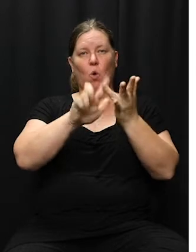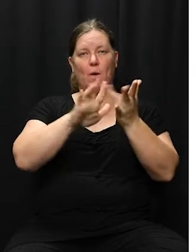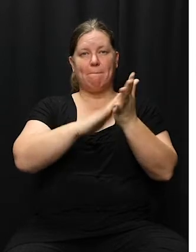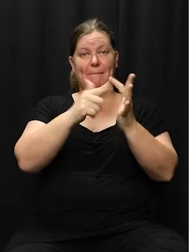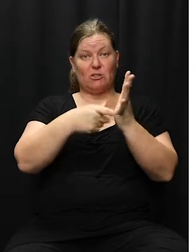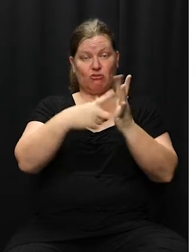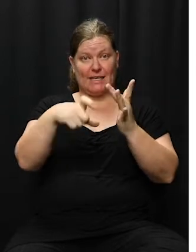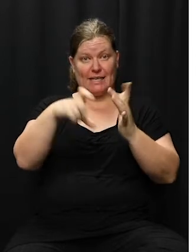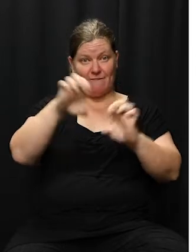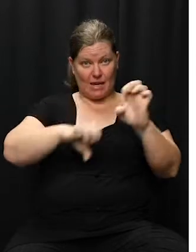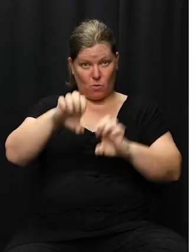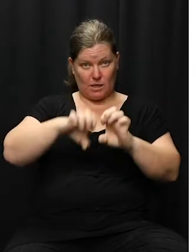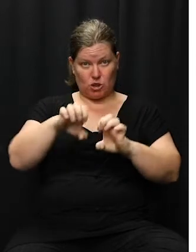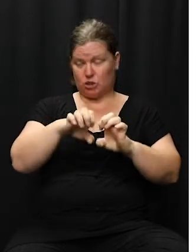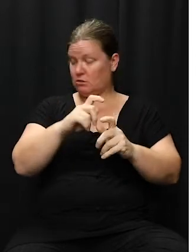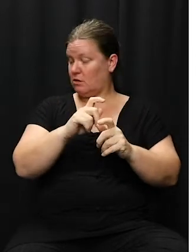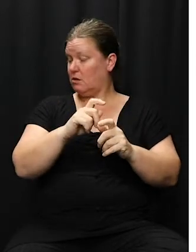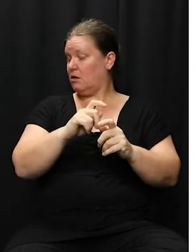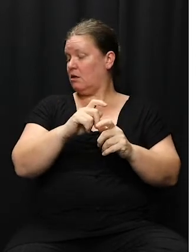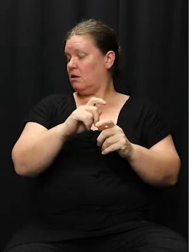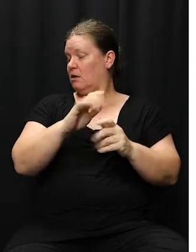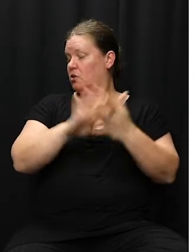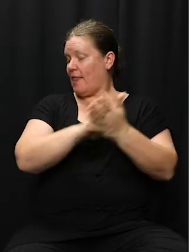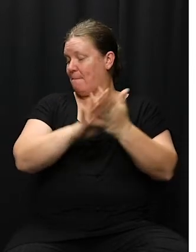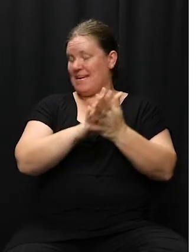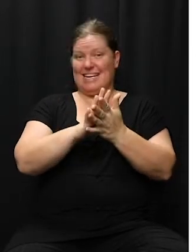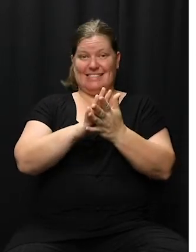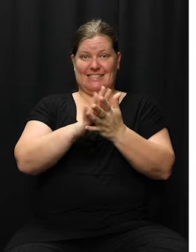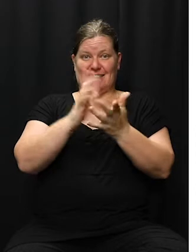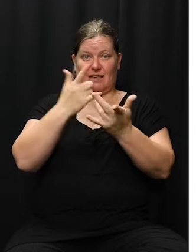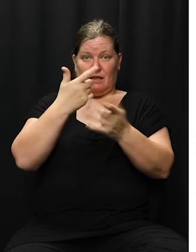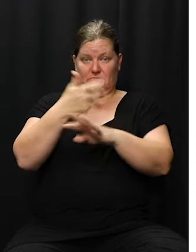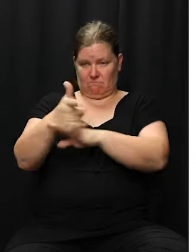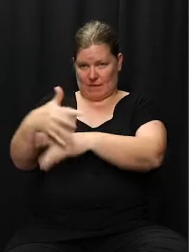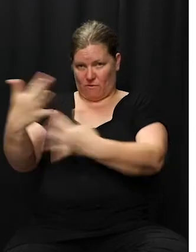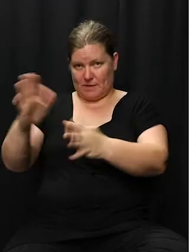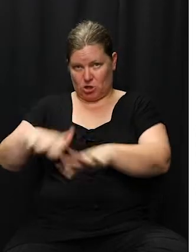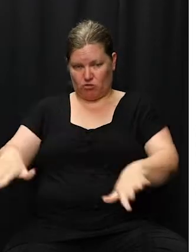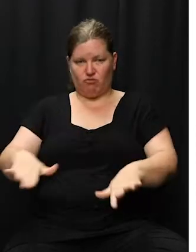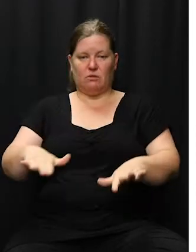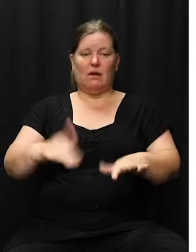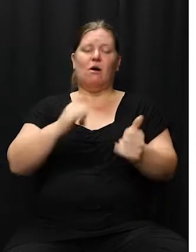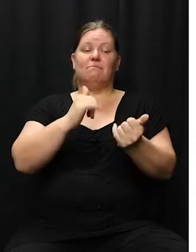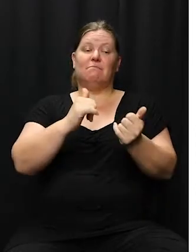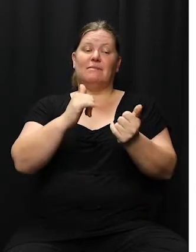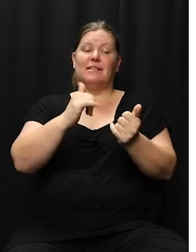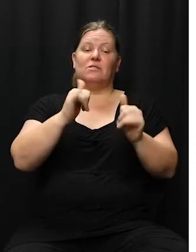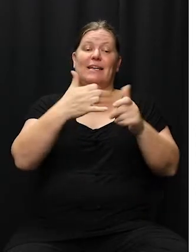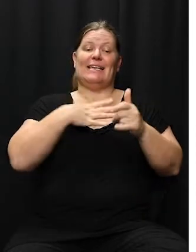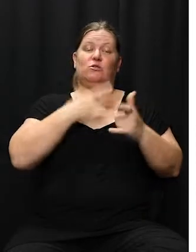I still have to do psychometric testing, evaluations. And that means filming children,